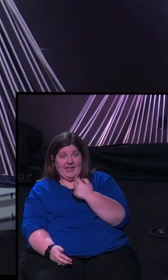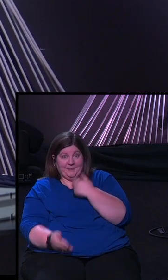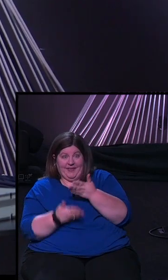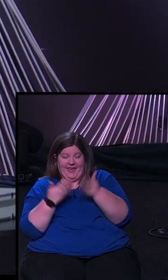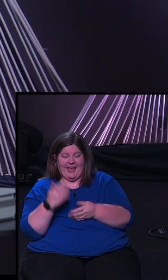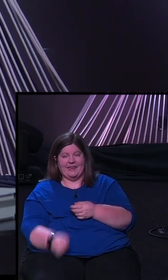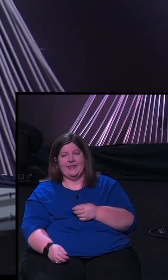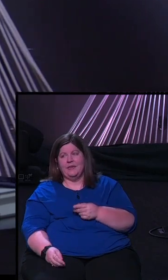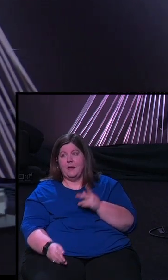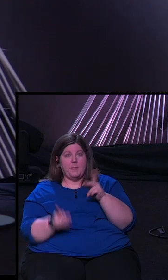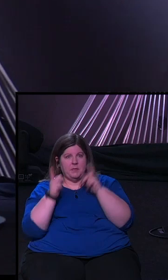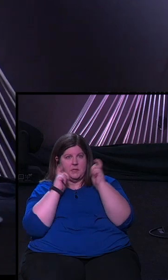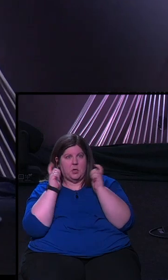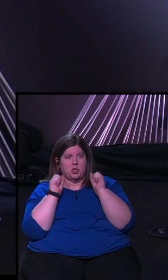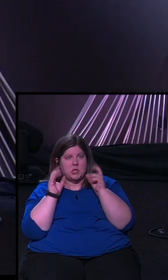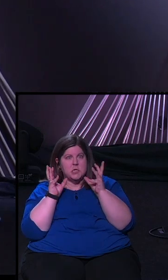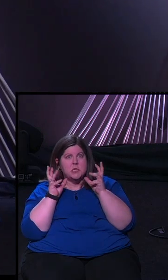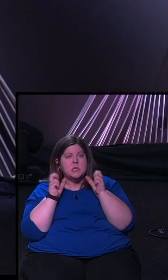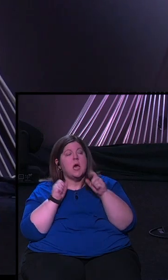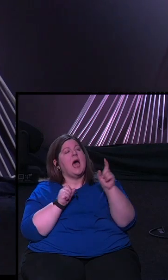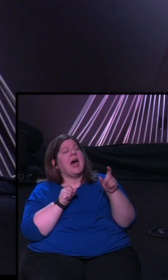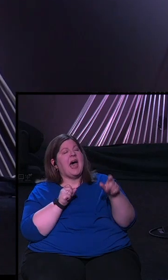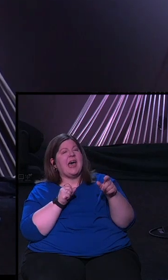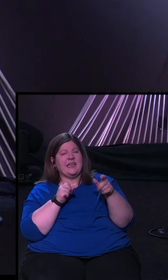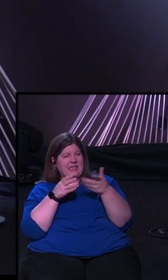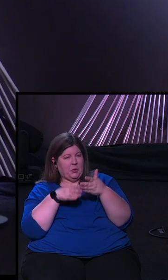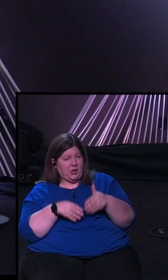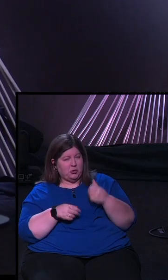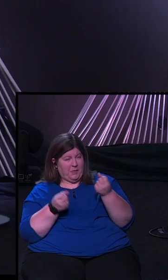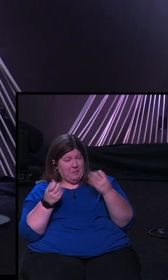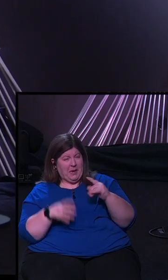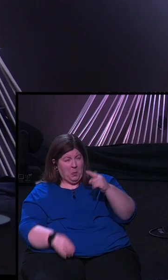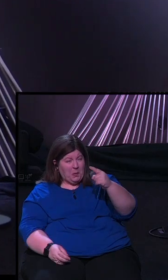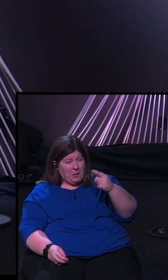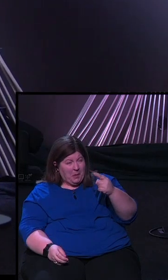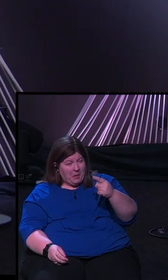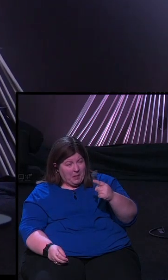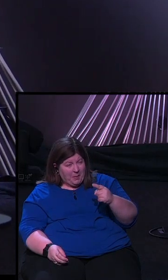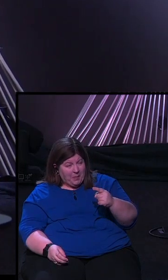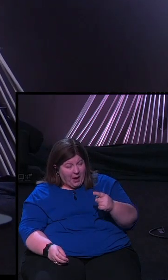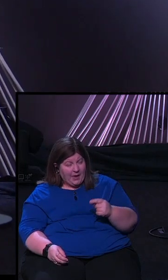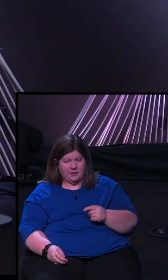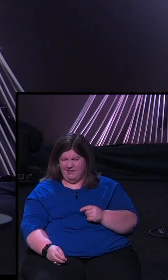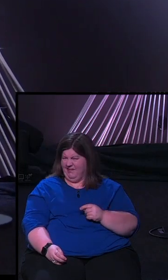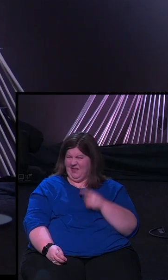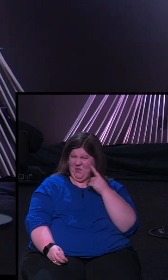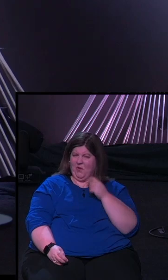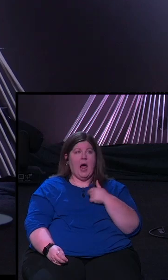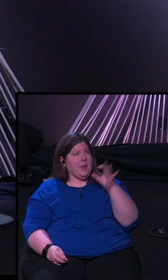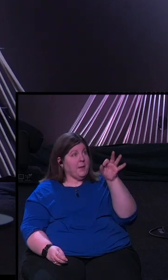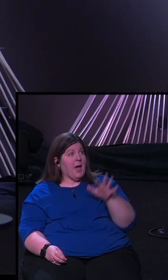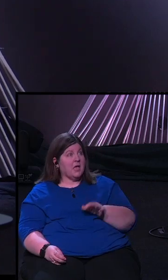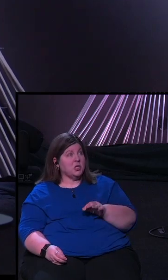end. You should have seen the look on people's faces too when I was like, I need to break bills. Do you have like lots of $1 bills? Like for what? I was like, I'm a